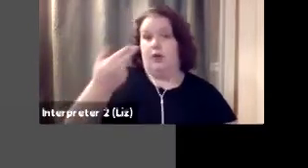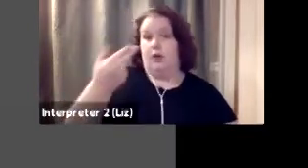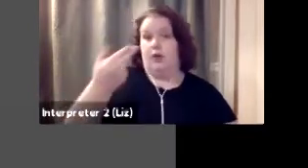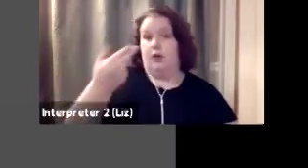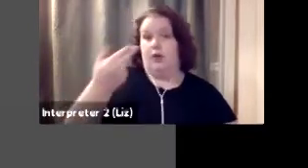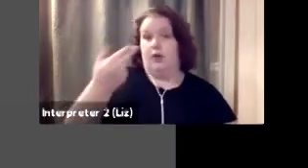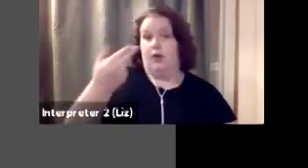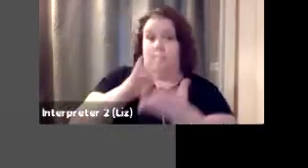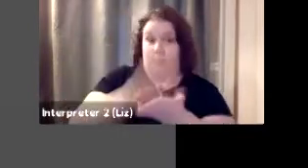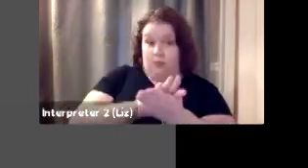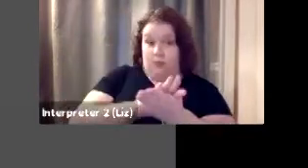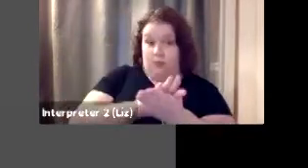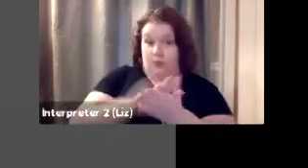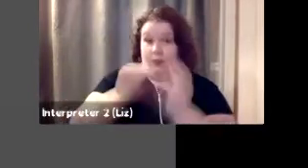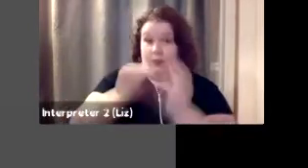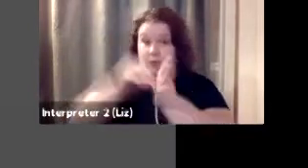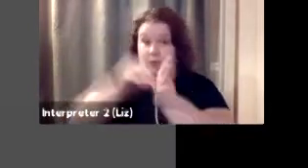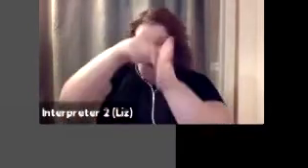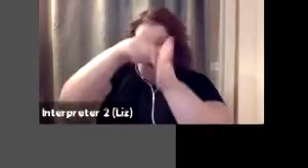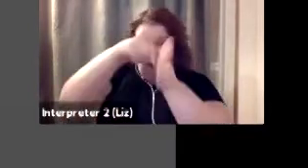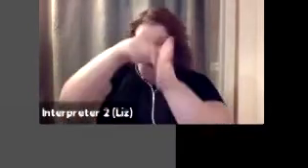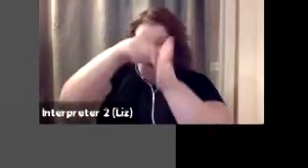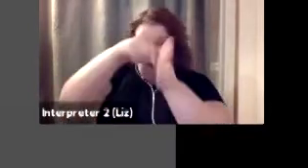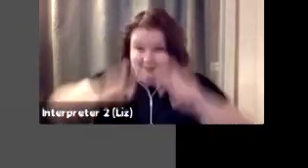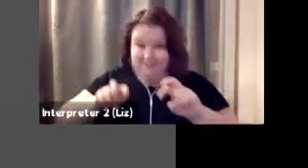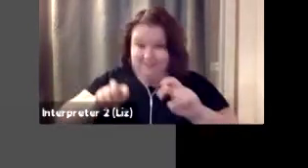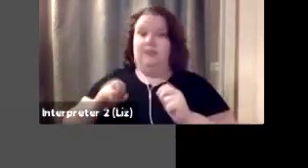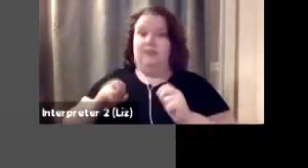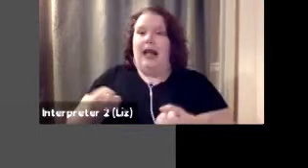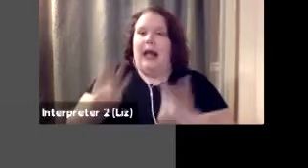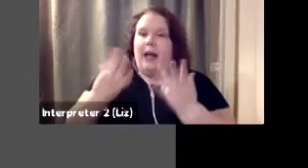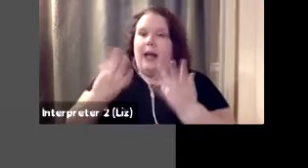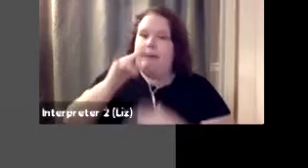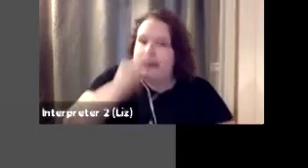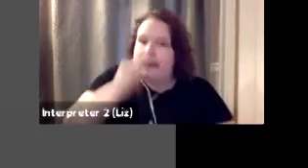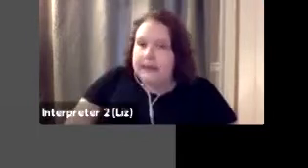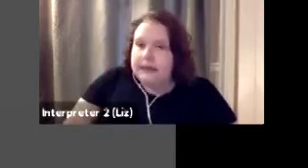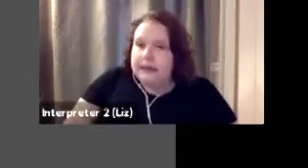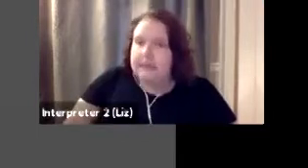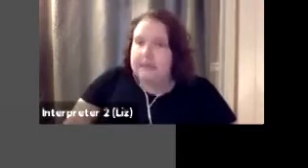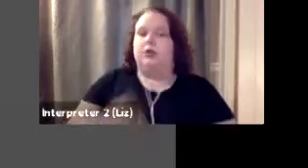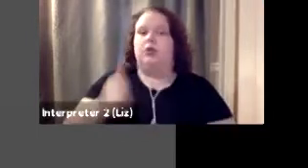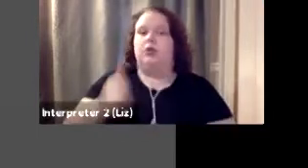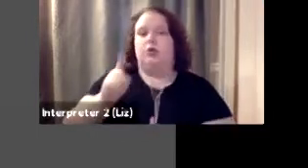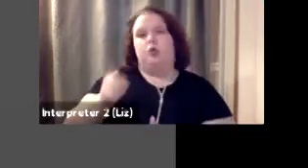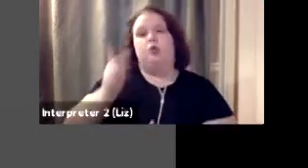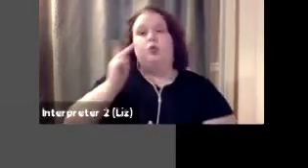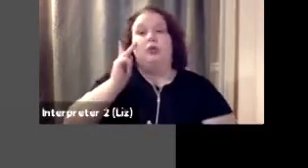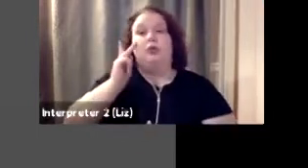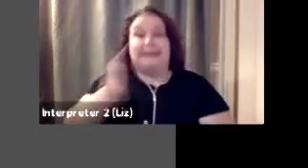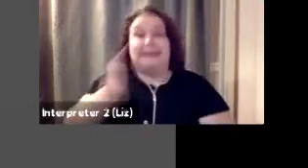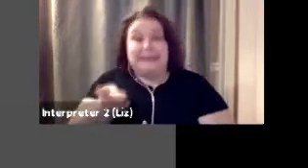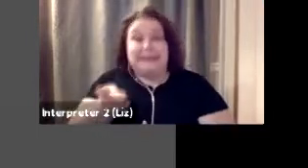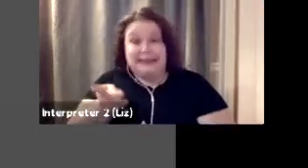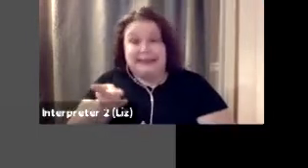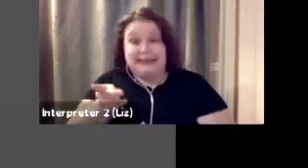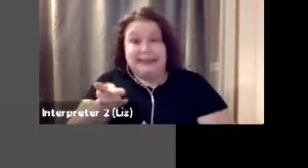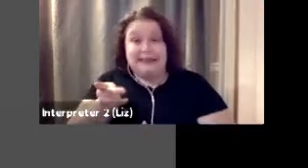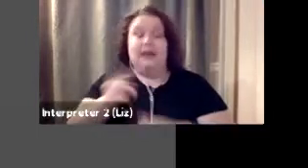dive into enrollment and other things. You're going to see those woven into these elementary school options that Jared's going to walk you through.